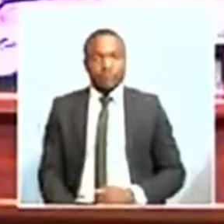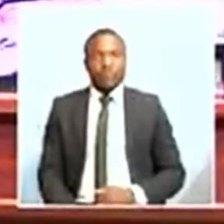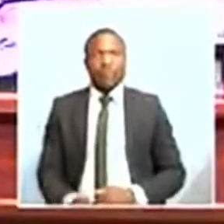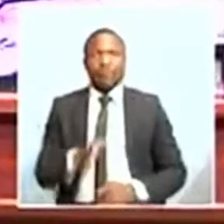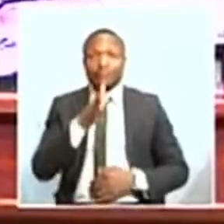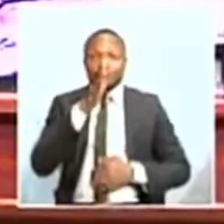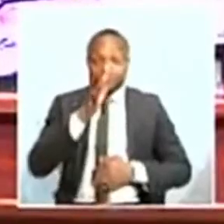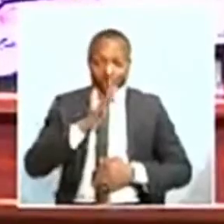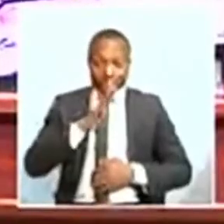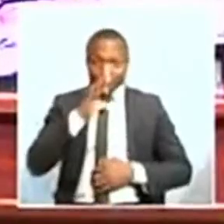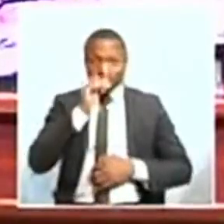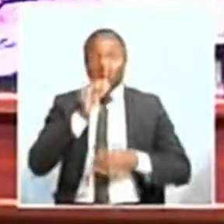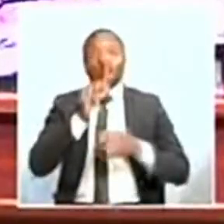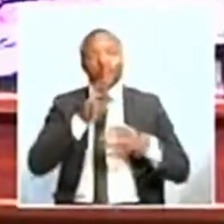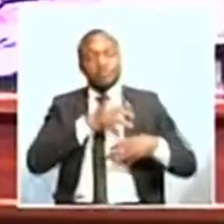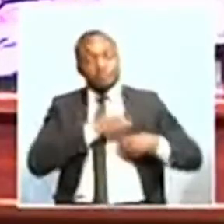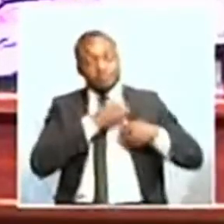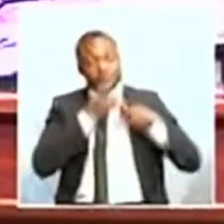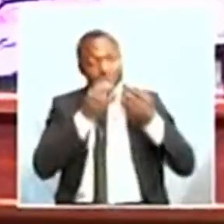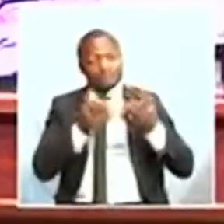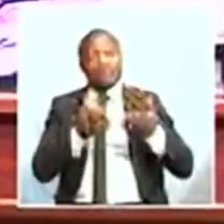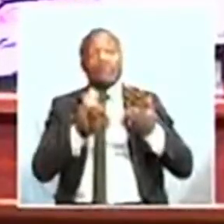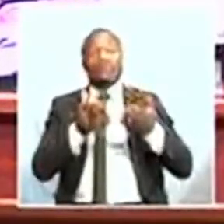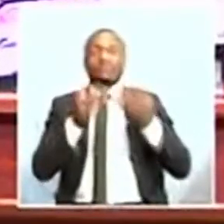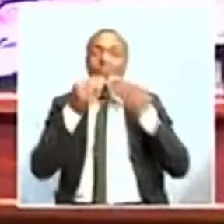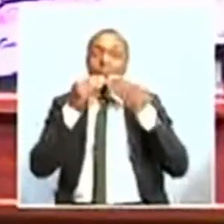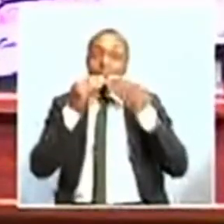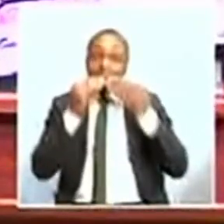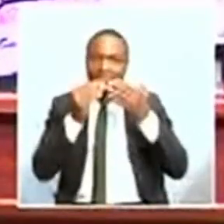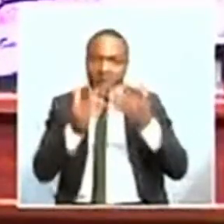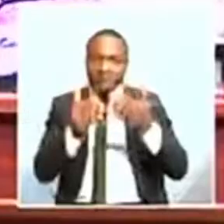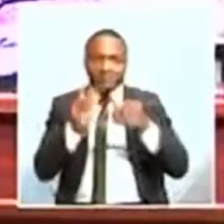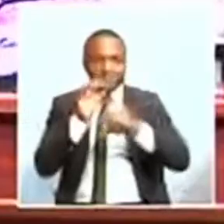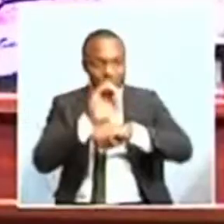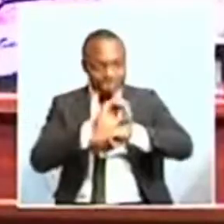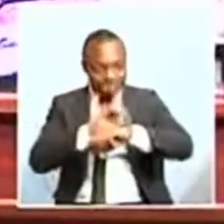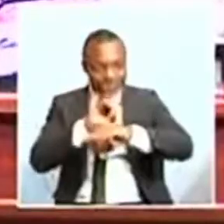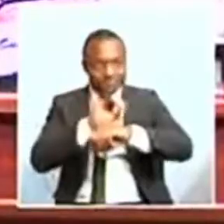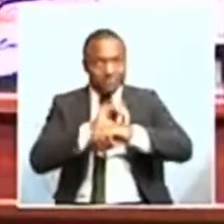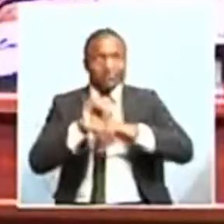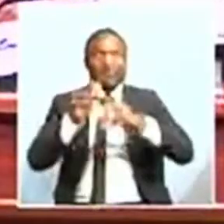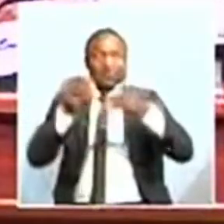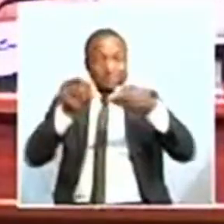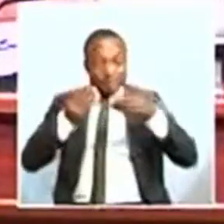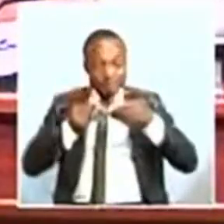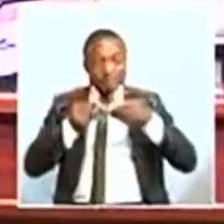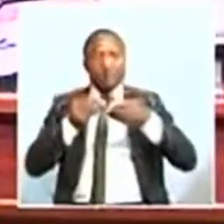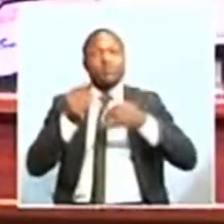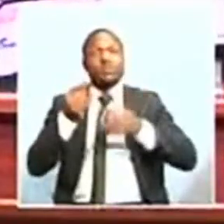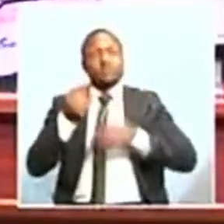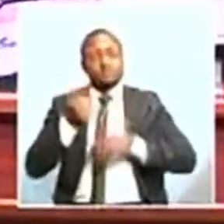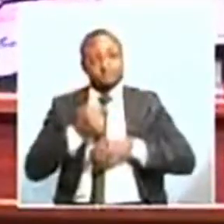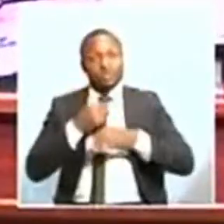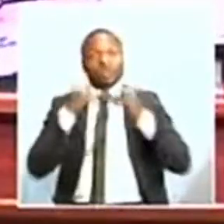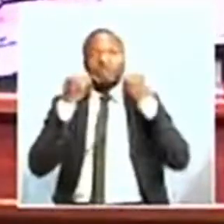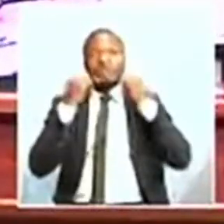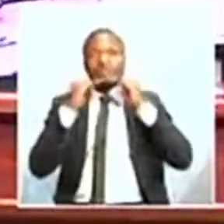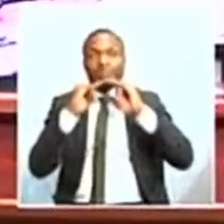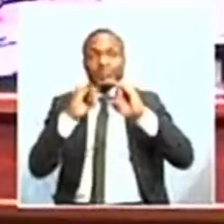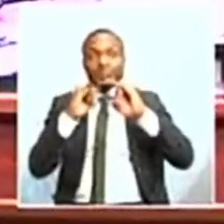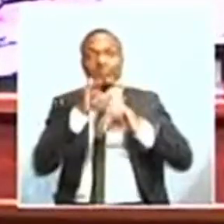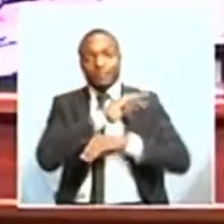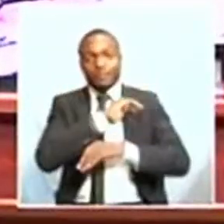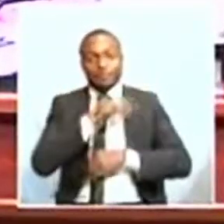Madam Speaker, I would like to express my sincere appreciation for the opportunity given to me to update the members of the House